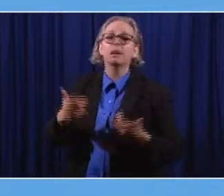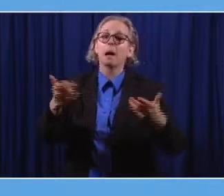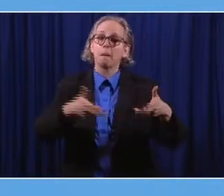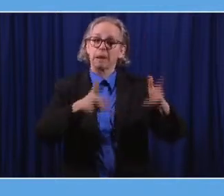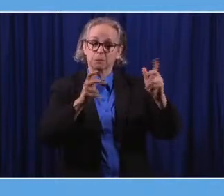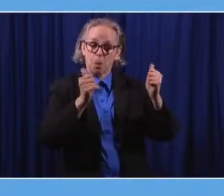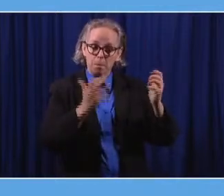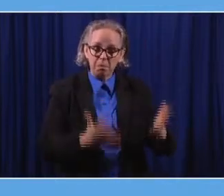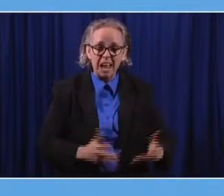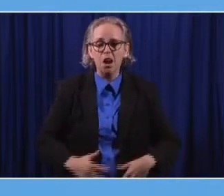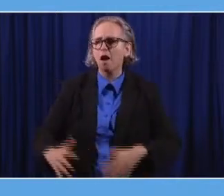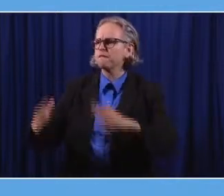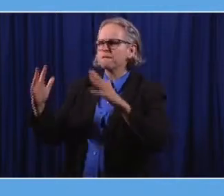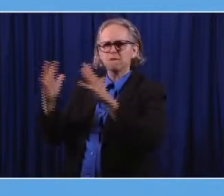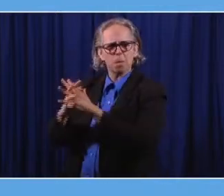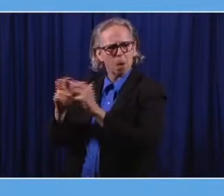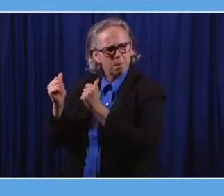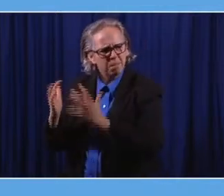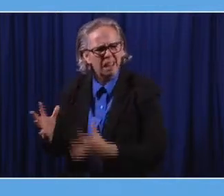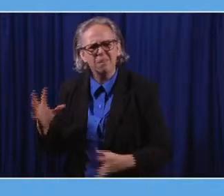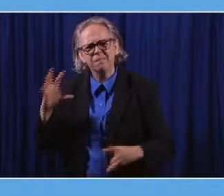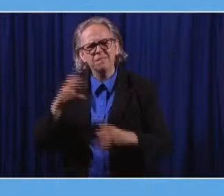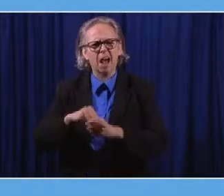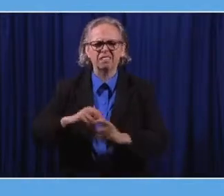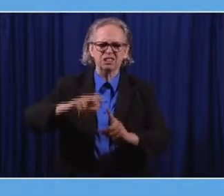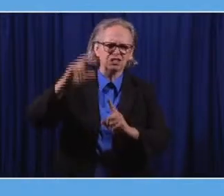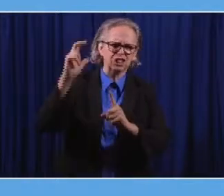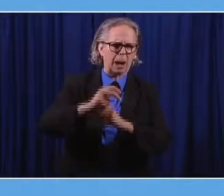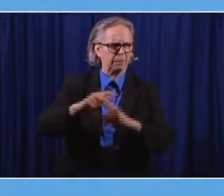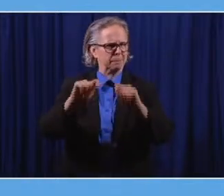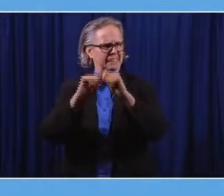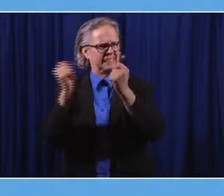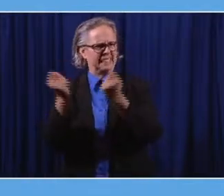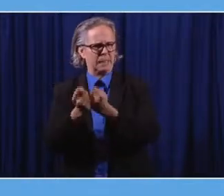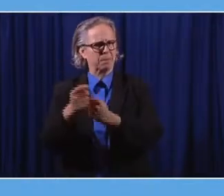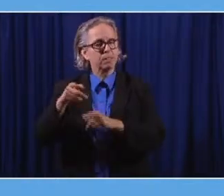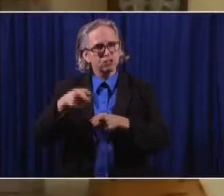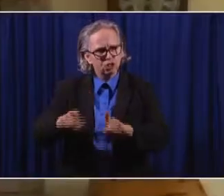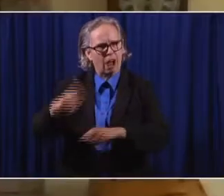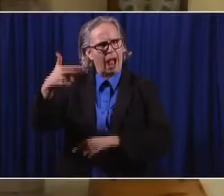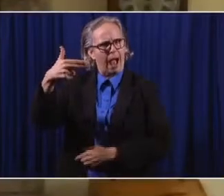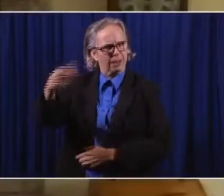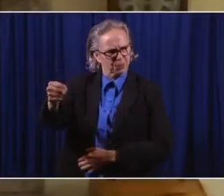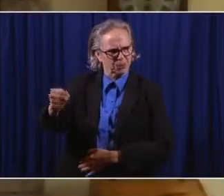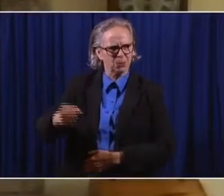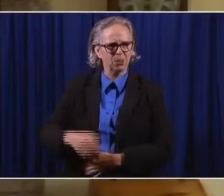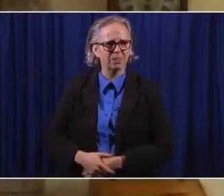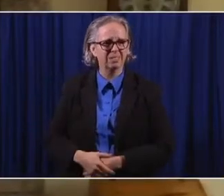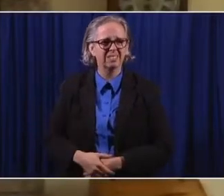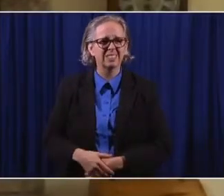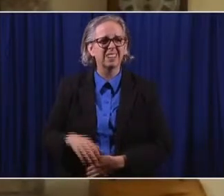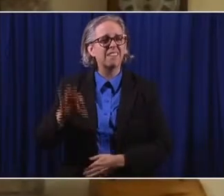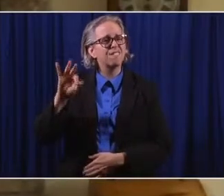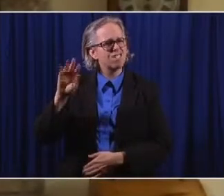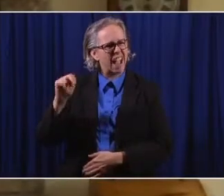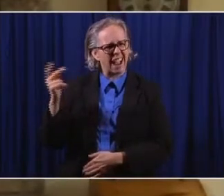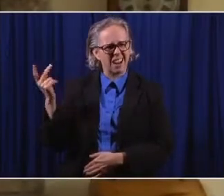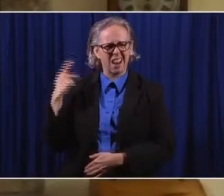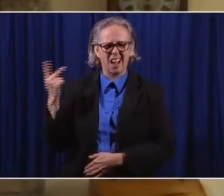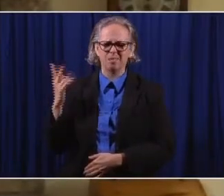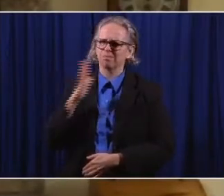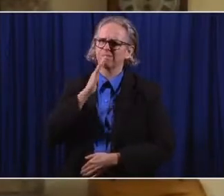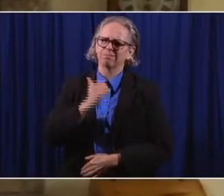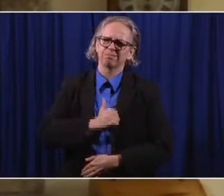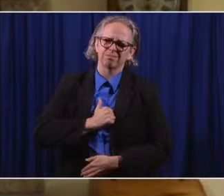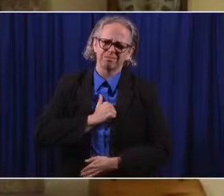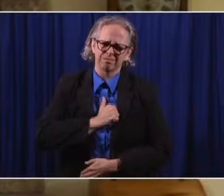state championship team. Fran and I offer our deepest sympathies to the entire Curran family and to all